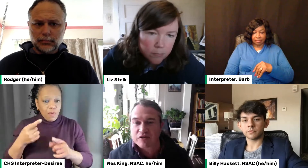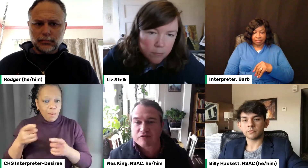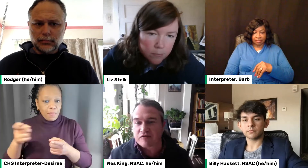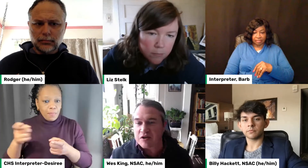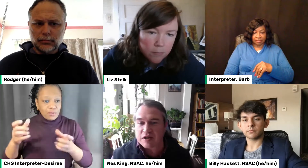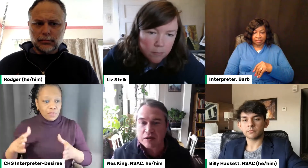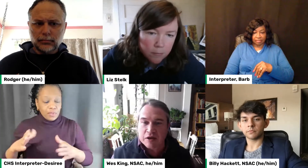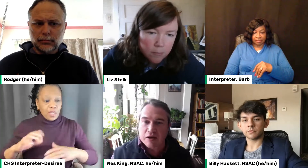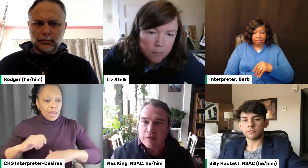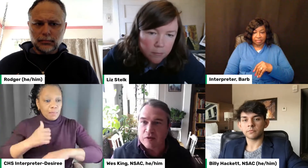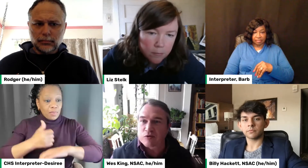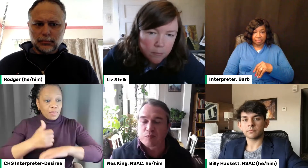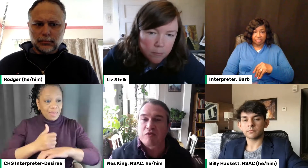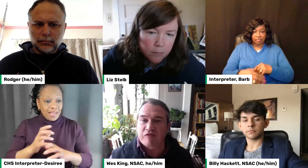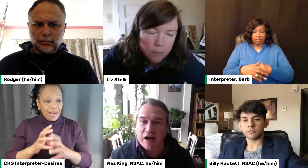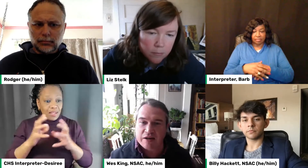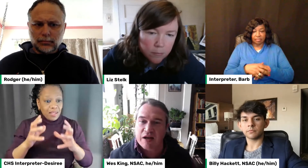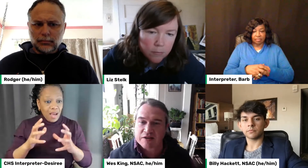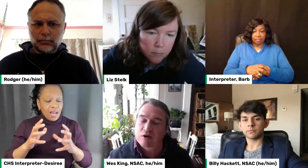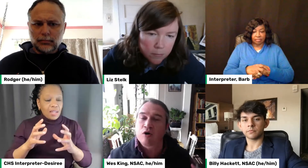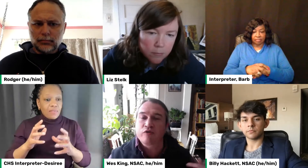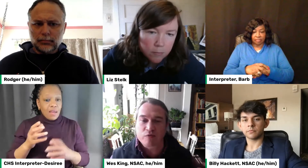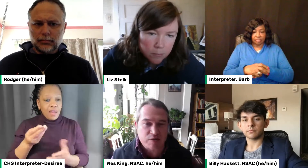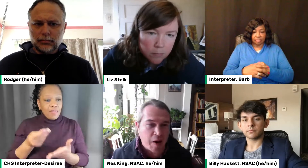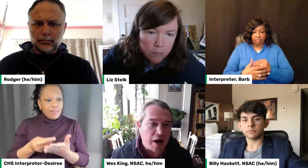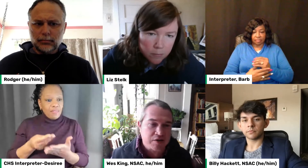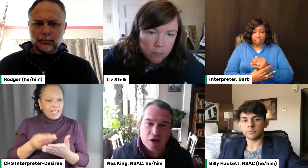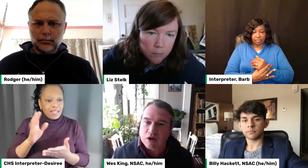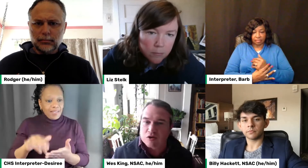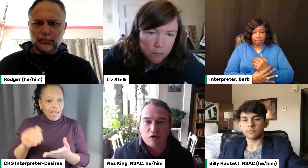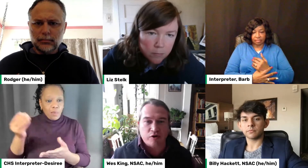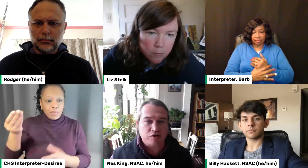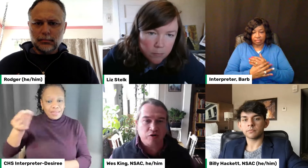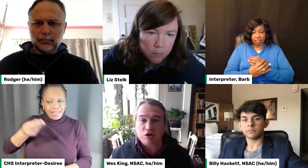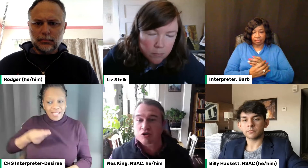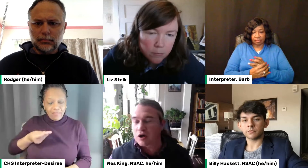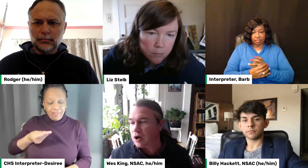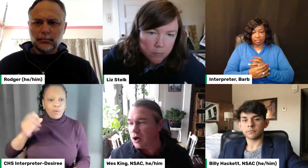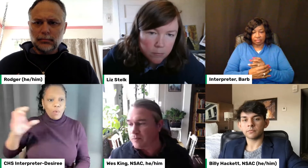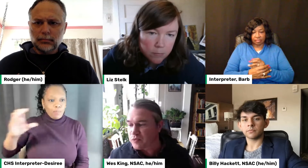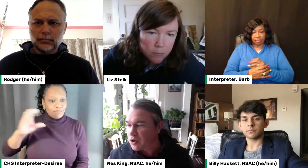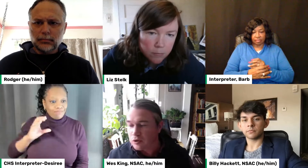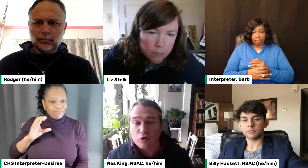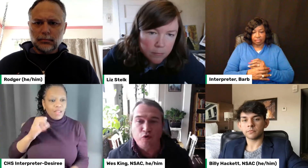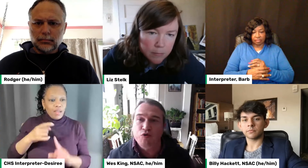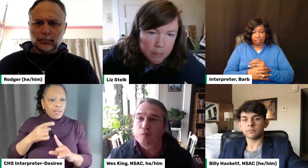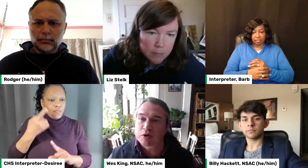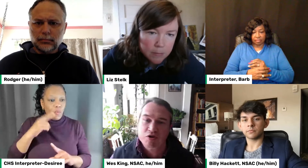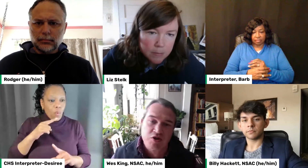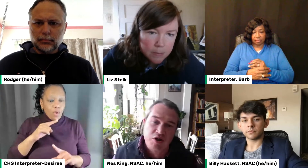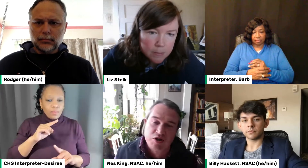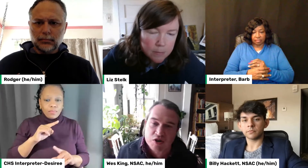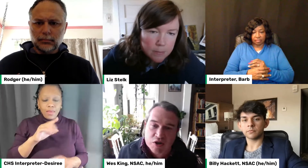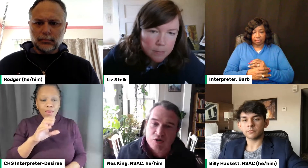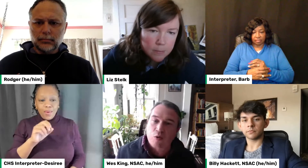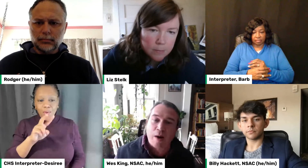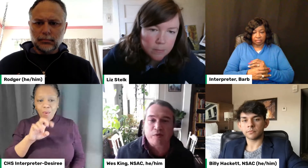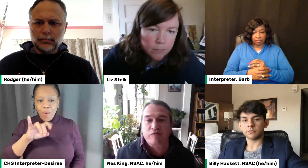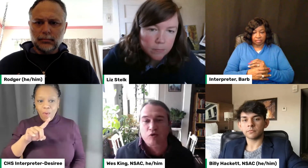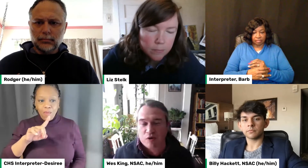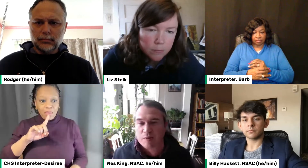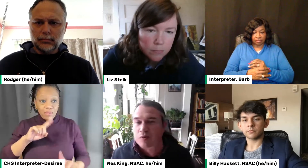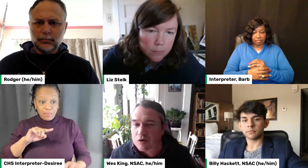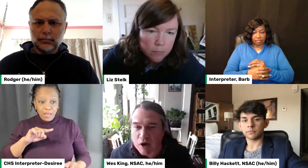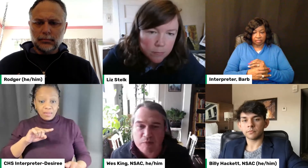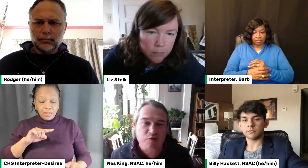lot of this funding that was provided as COVID response. So there's this local food purchasing assistance